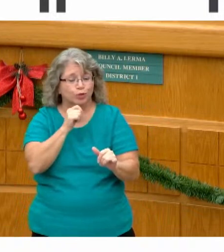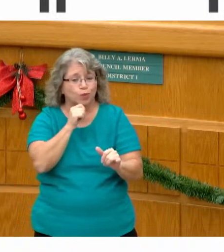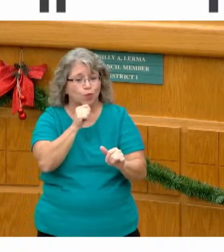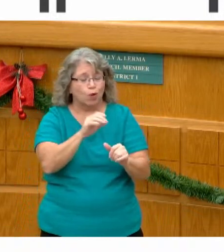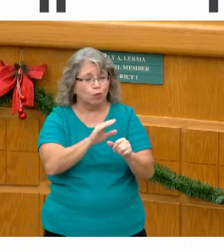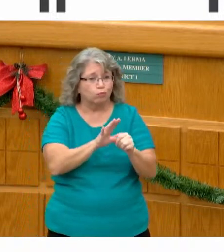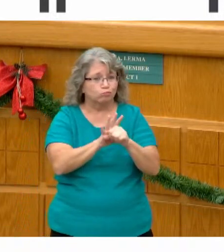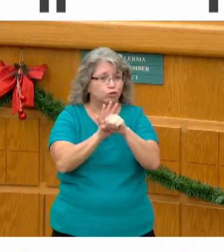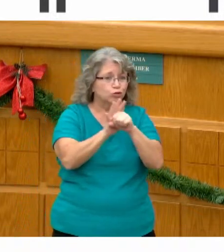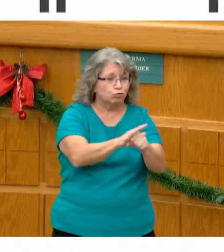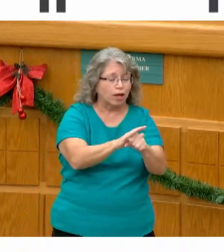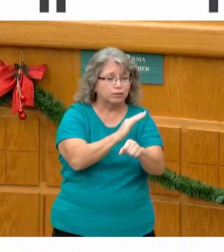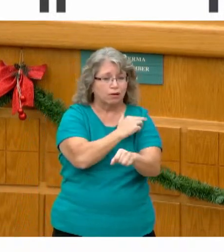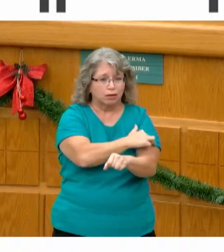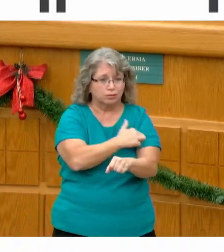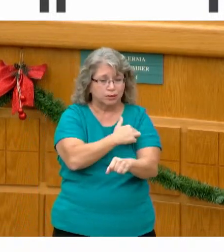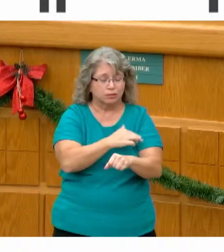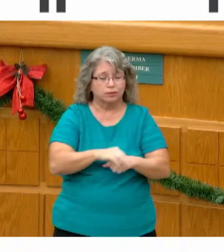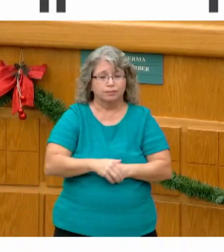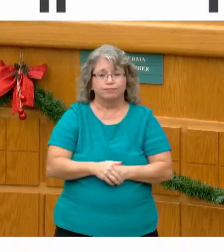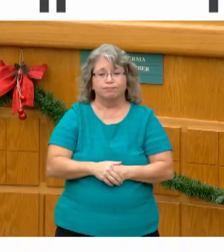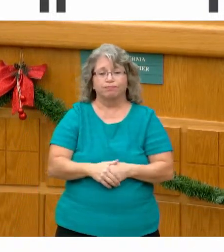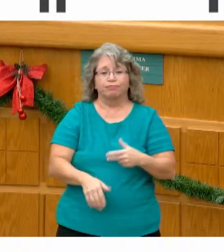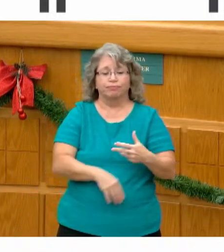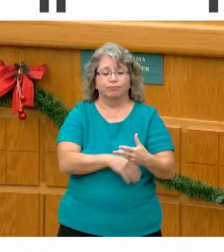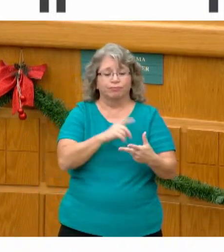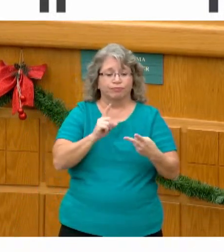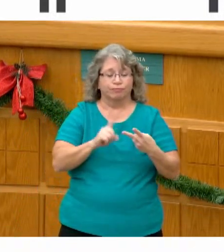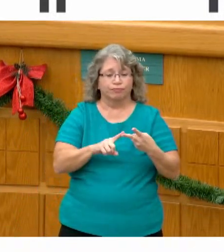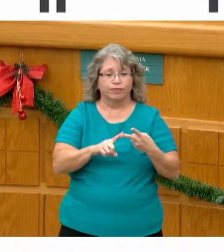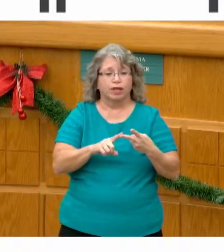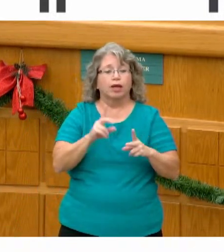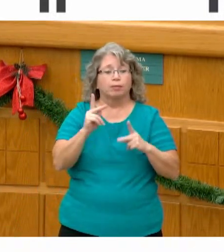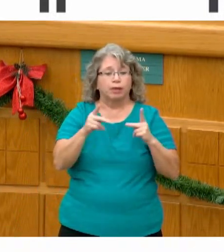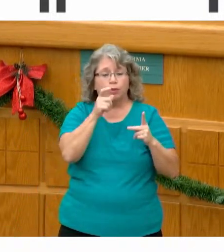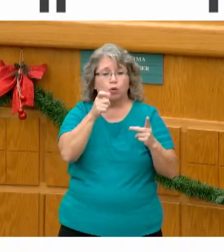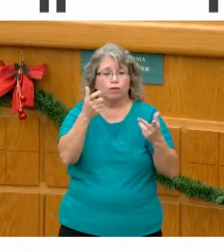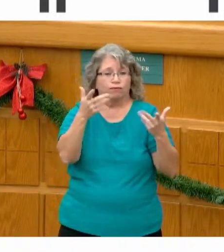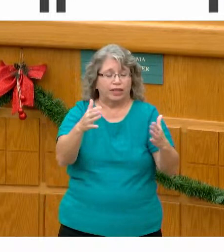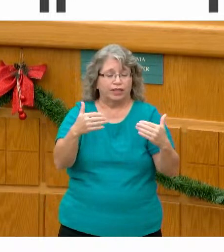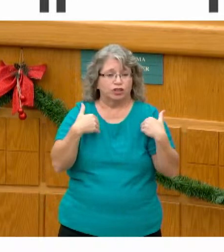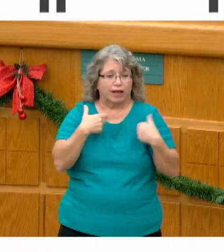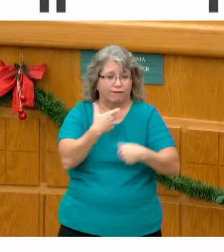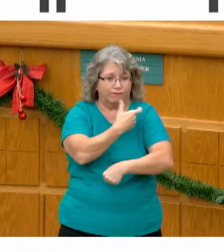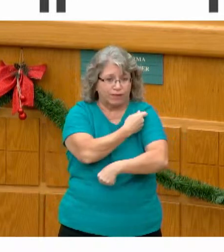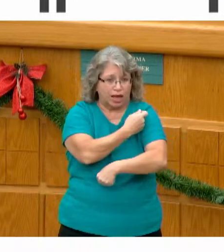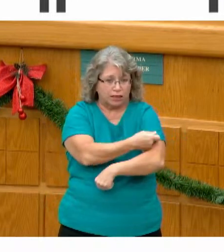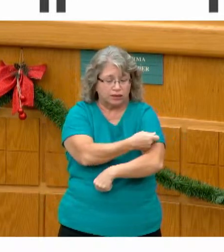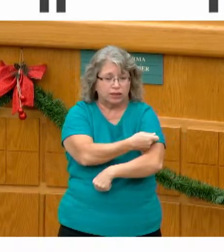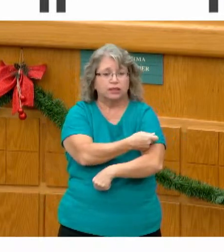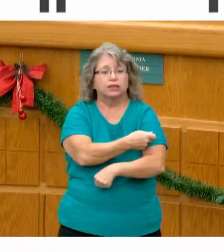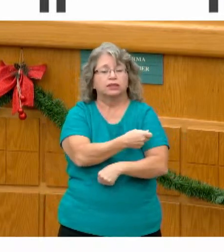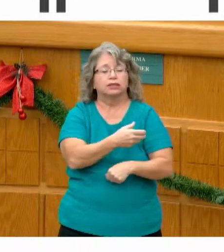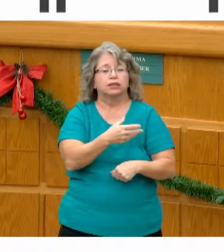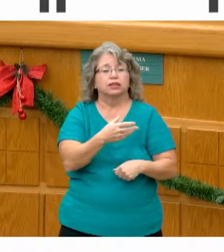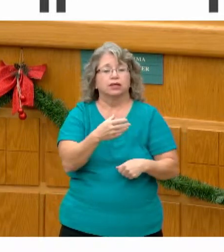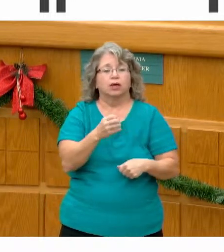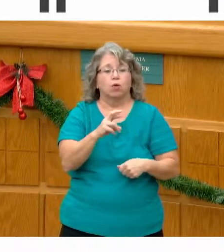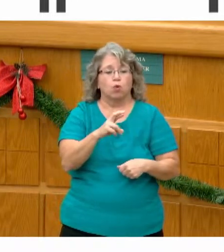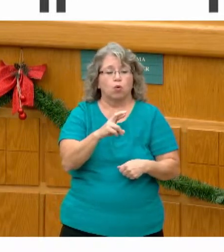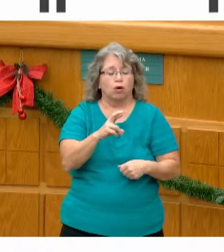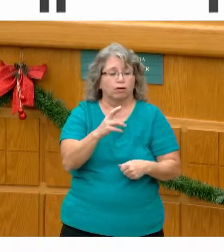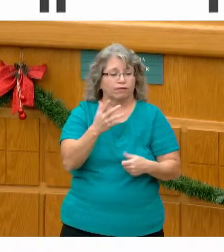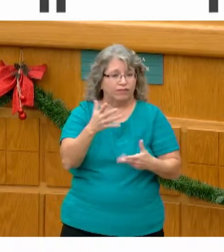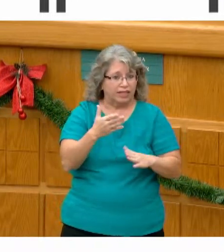the vaccinated and recovered are at a lower risk of severe infection. We have seen data that indicate